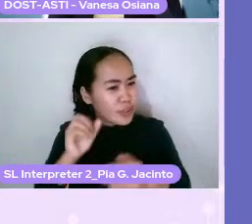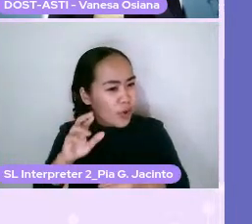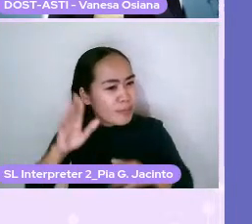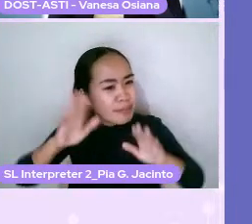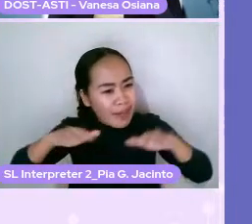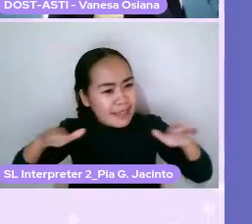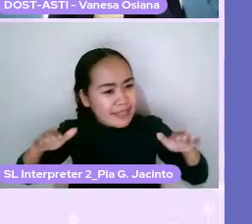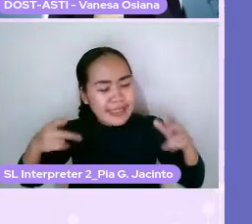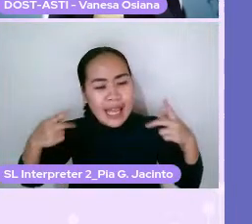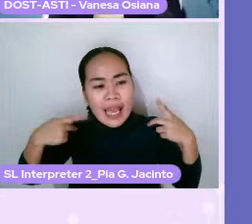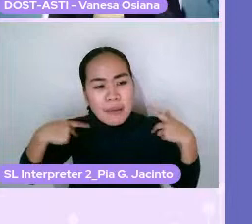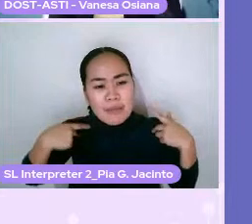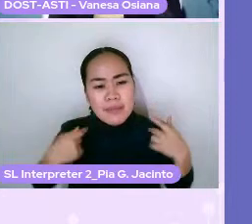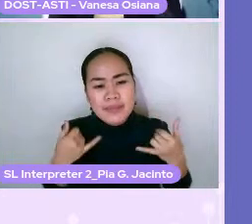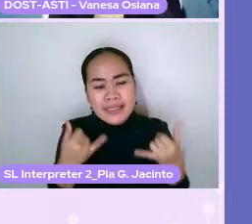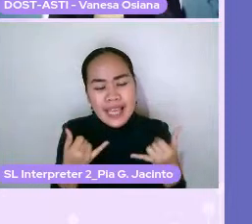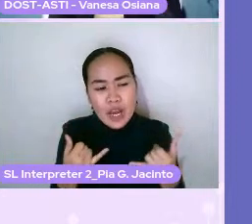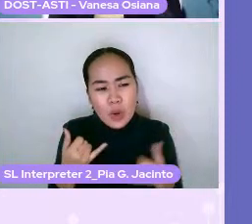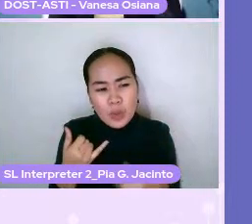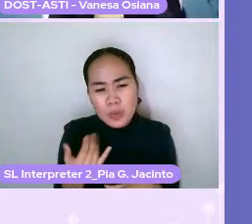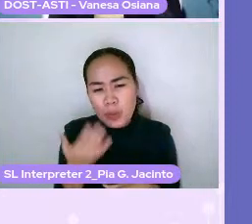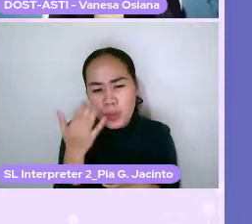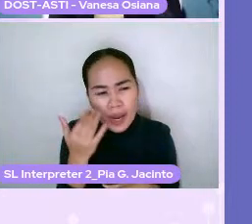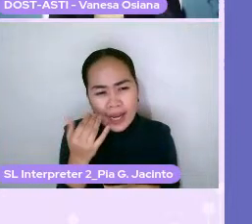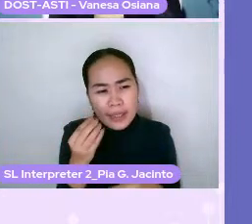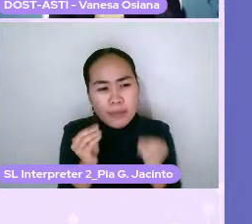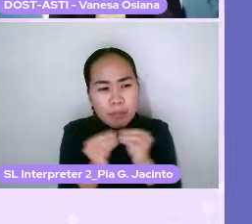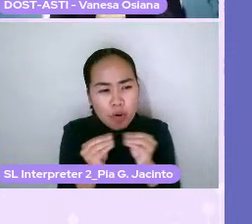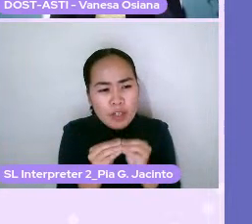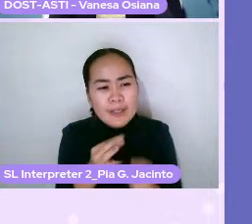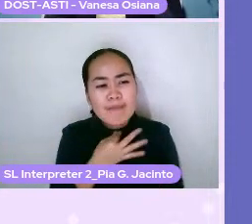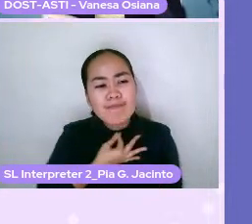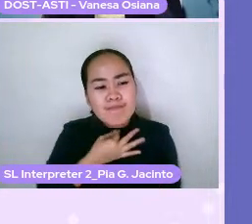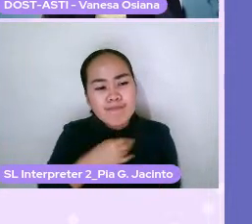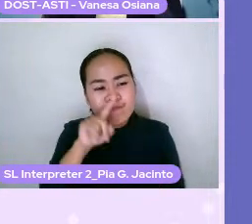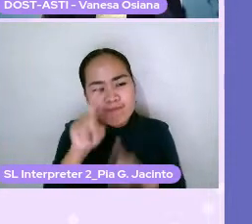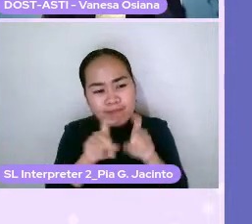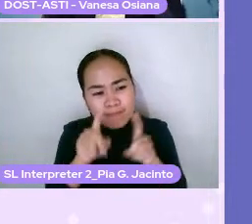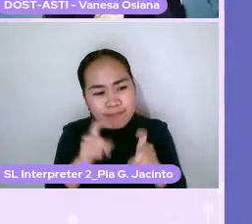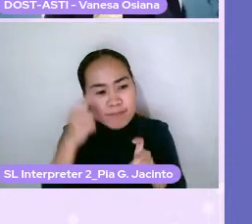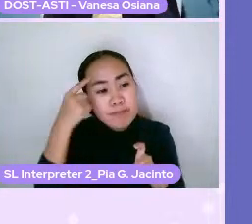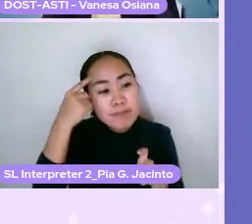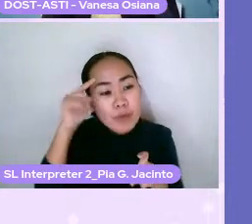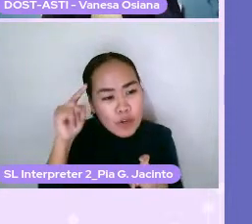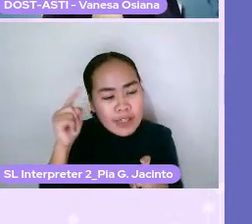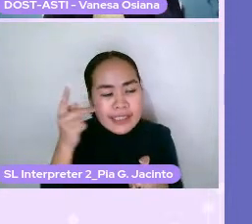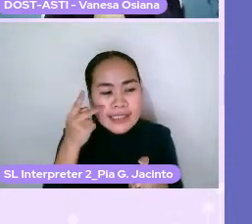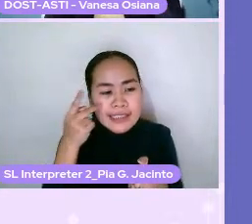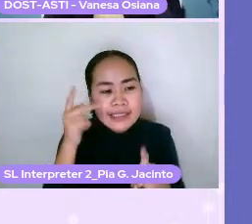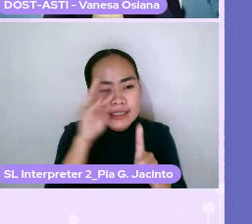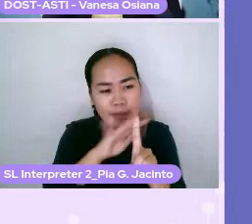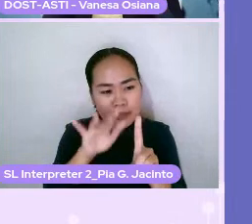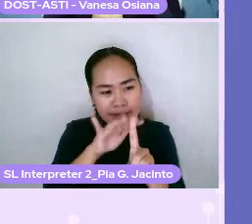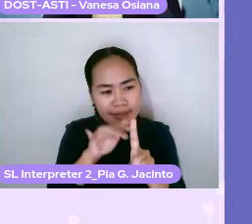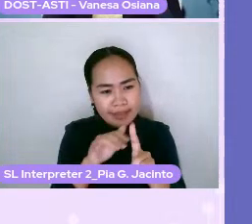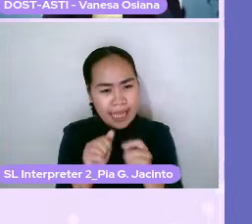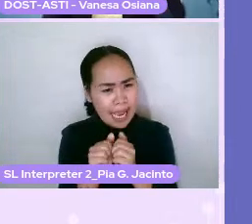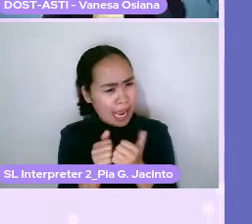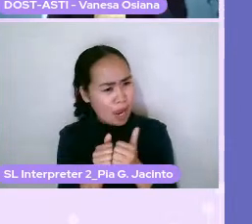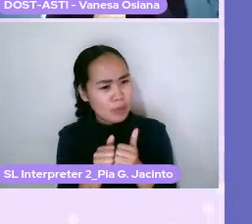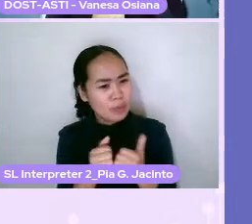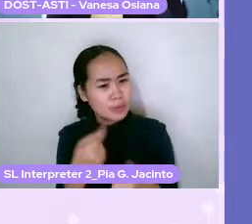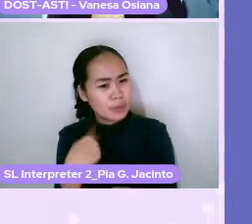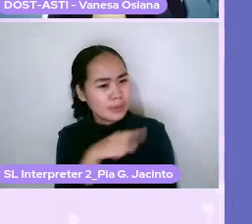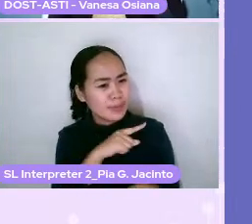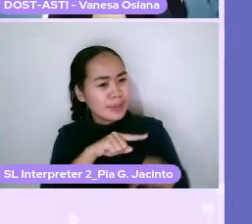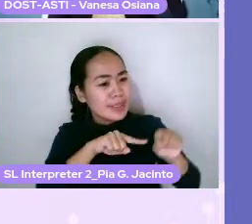its details to be able to comprehend and know its existence. So when do we start? I would like to tell